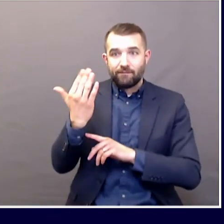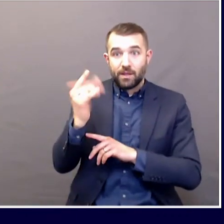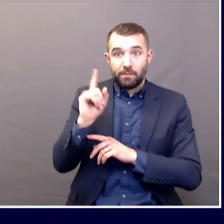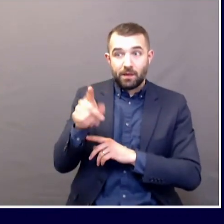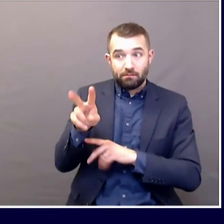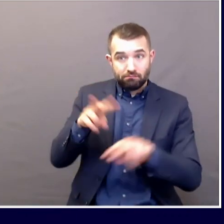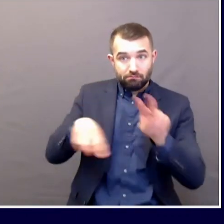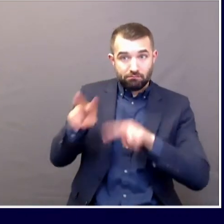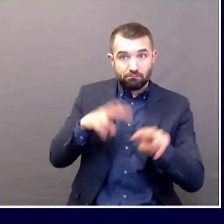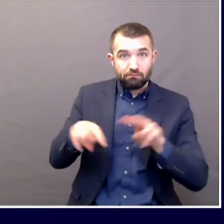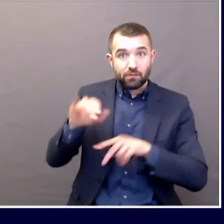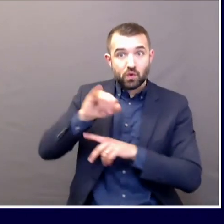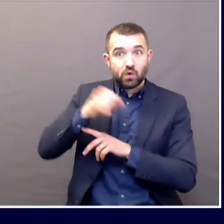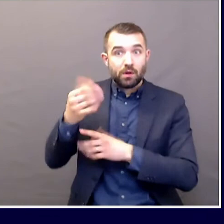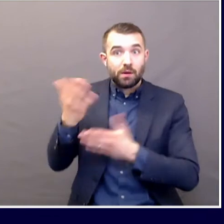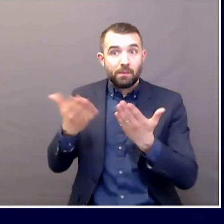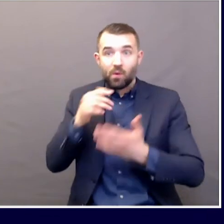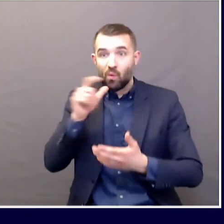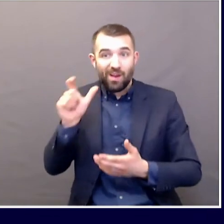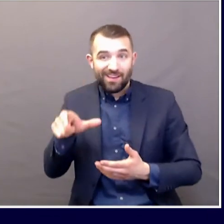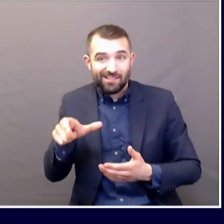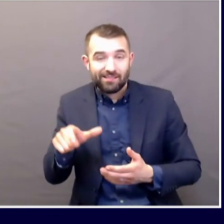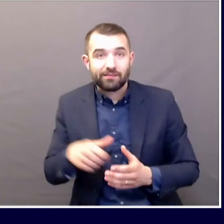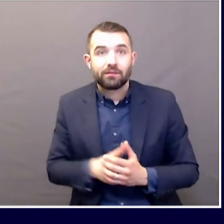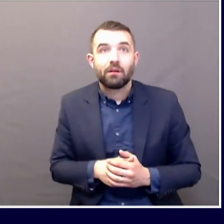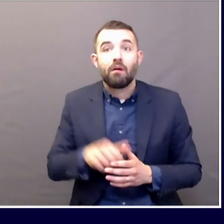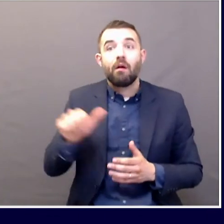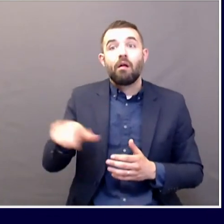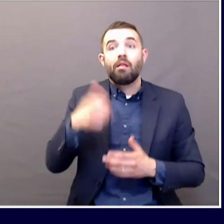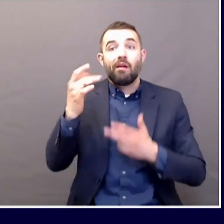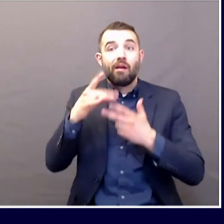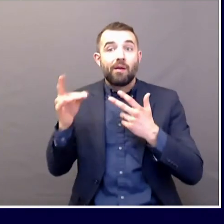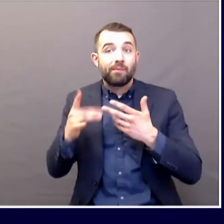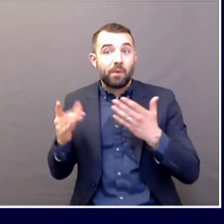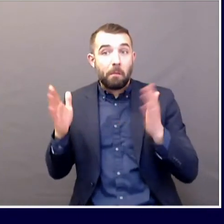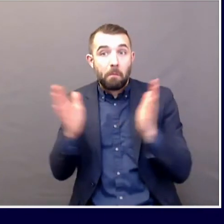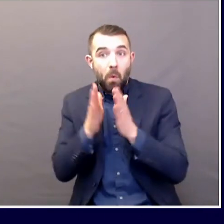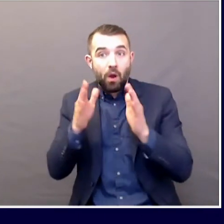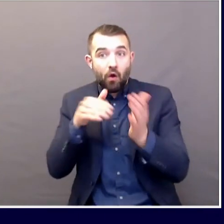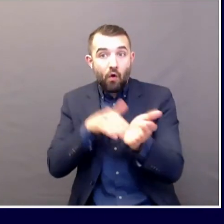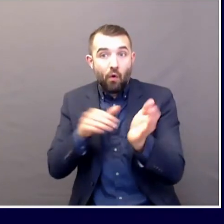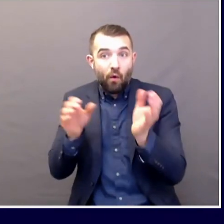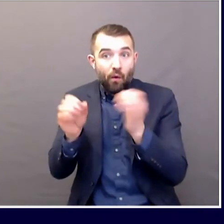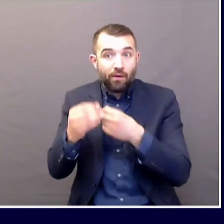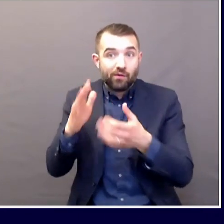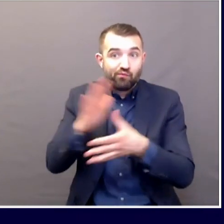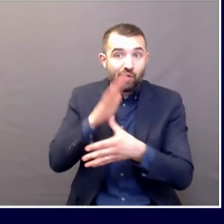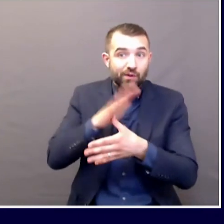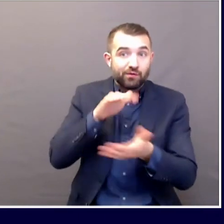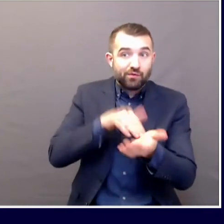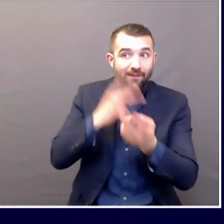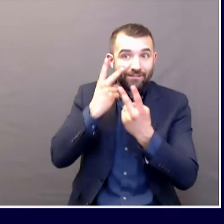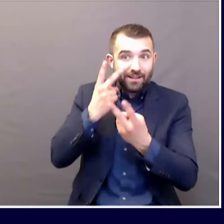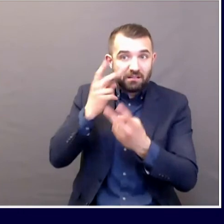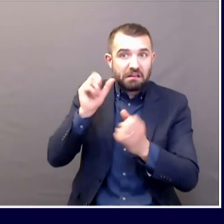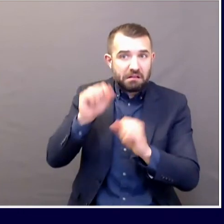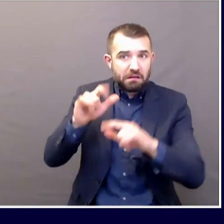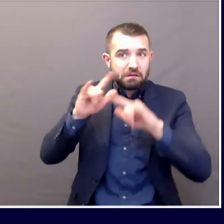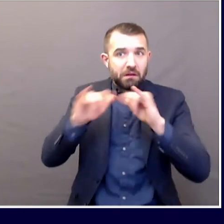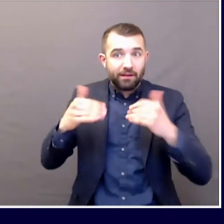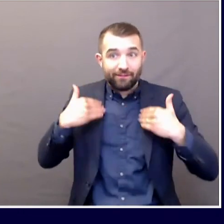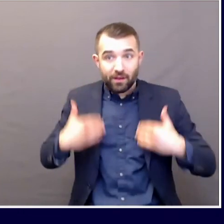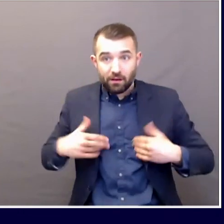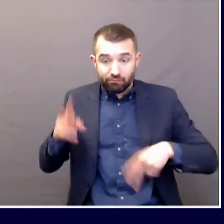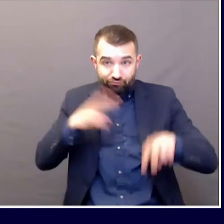medical providers to equip them so that vaccinations can be given in the office setting as well. All of those things are made possible because